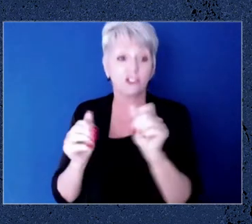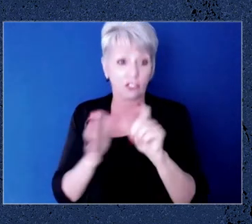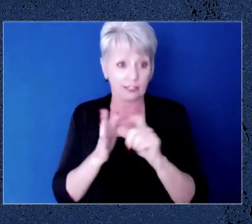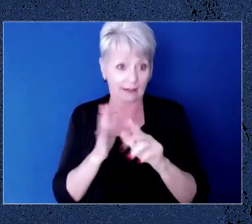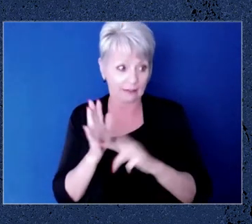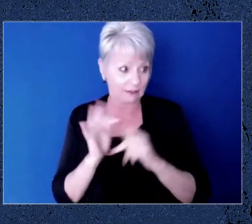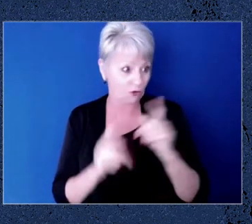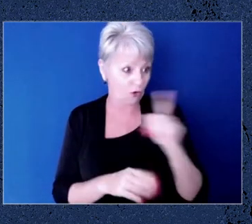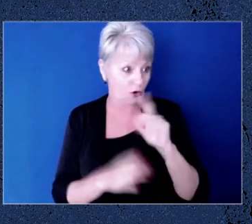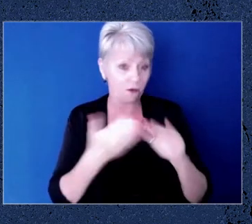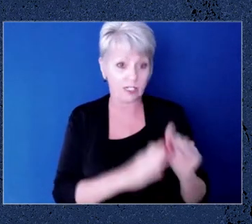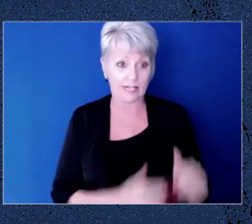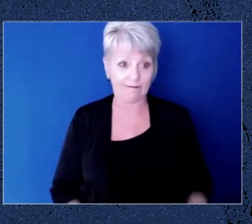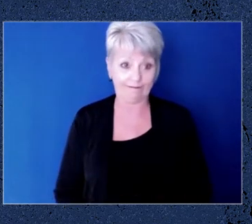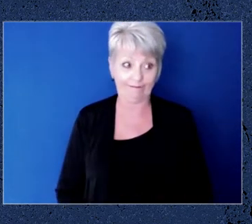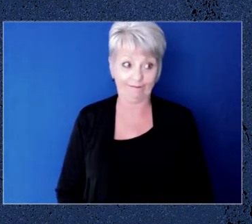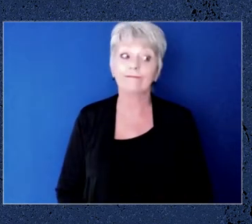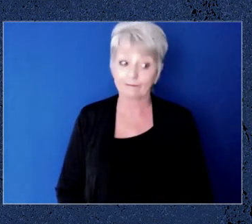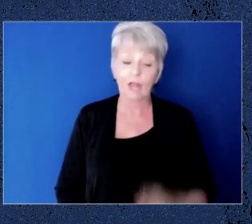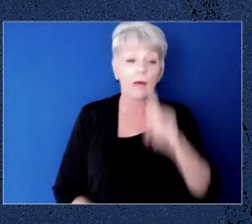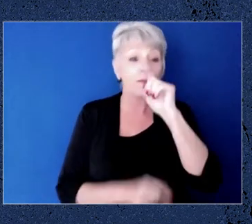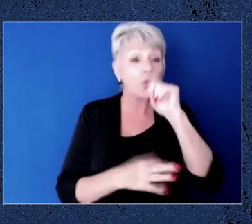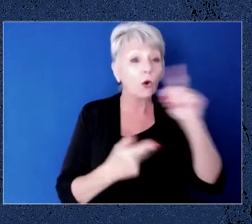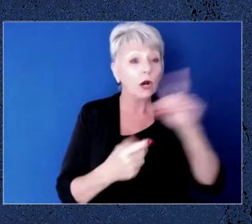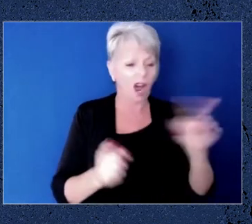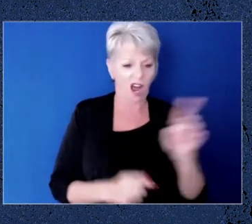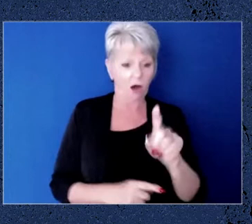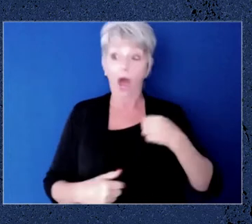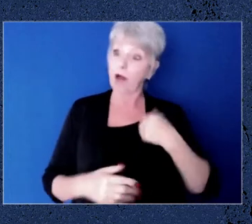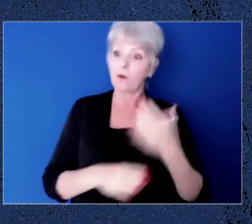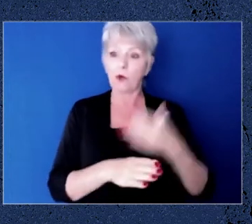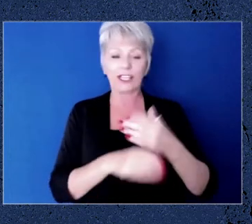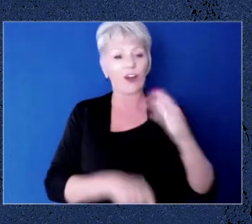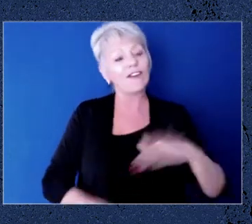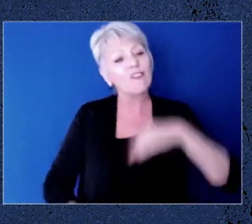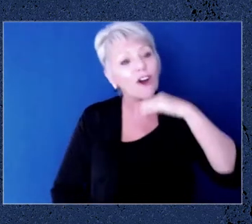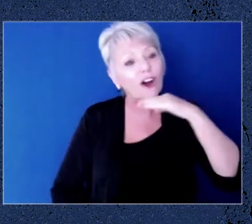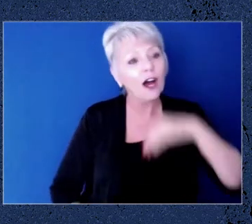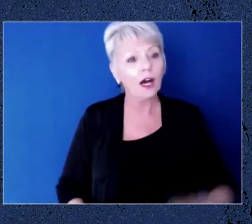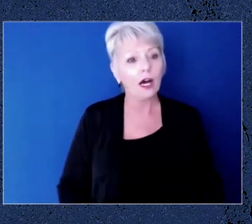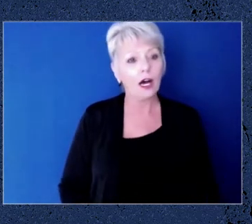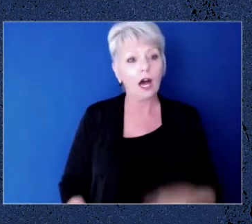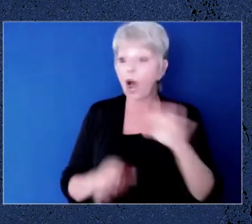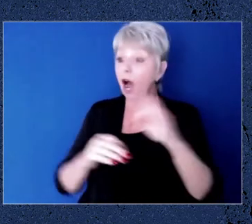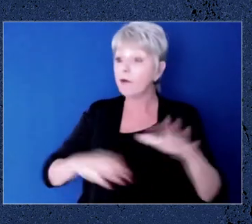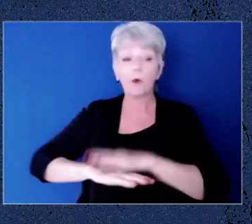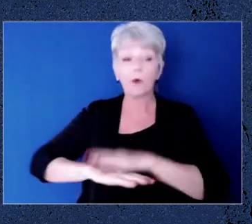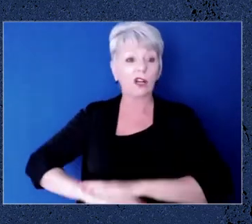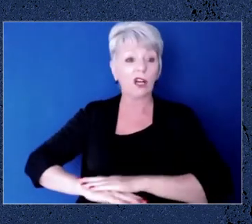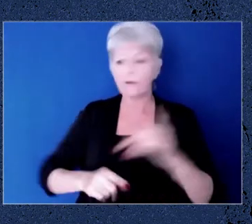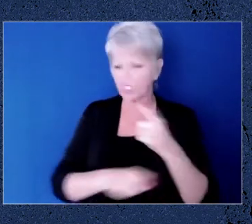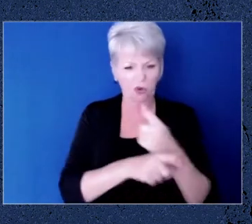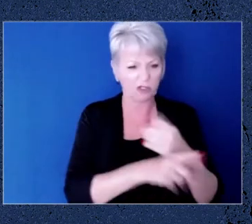and you still have people coming in and, well, I'm working on a frog. I'm not working on Aboriginal I'm not working stories. I'm not even on country. Yeah. I'm just talking to a frog. Yeah, so